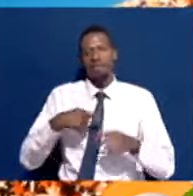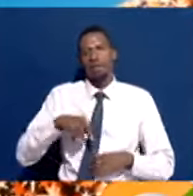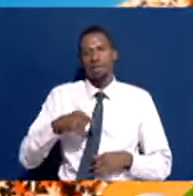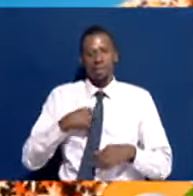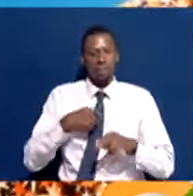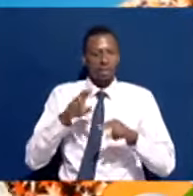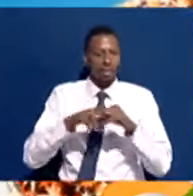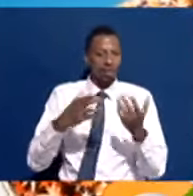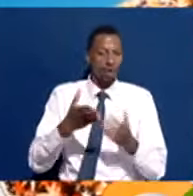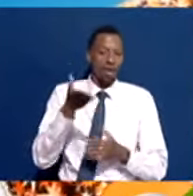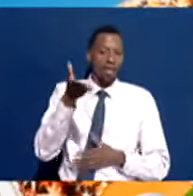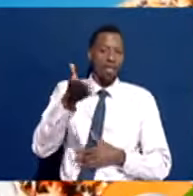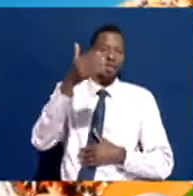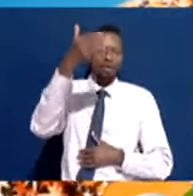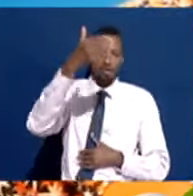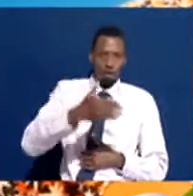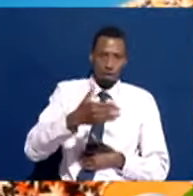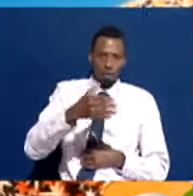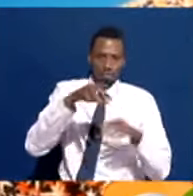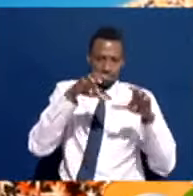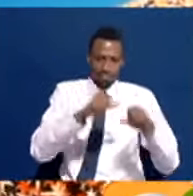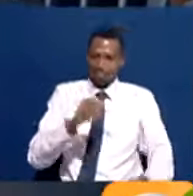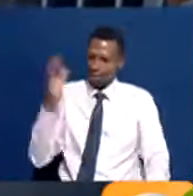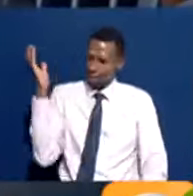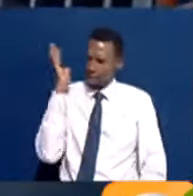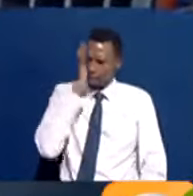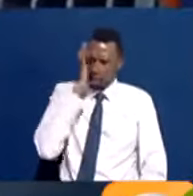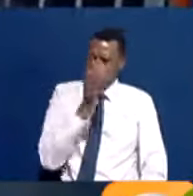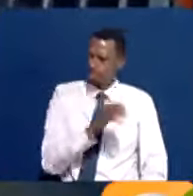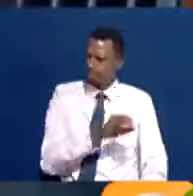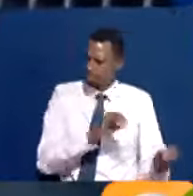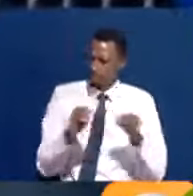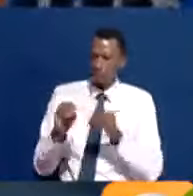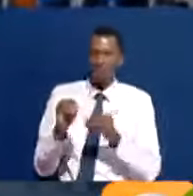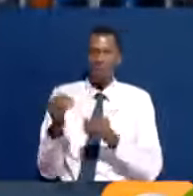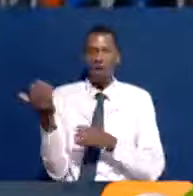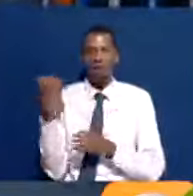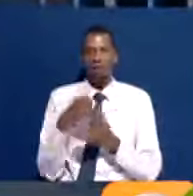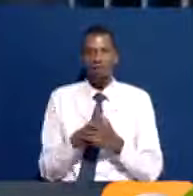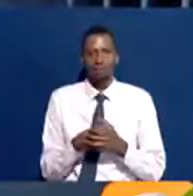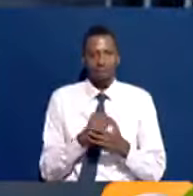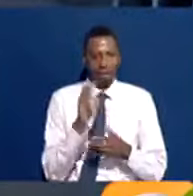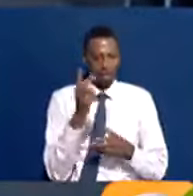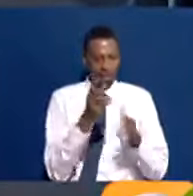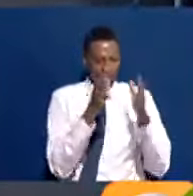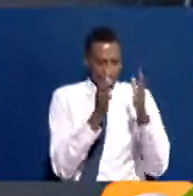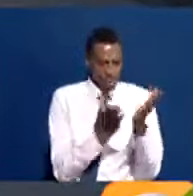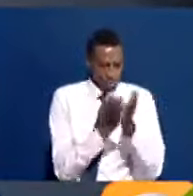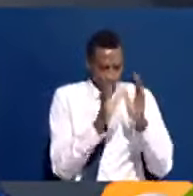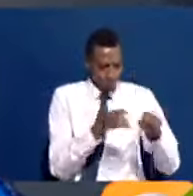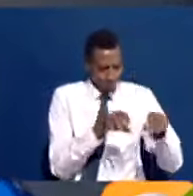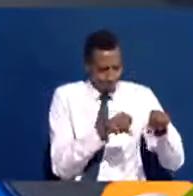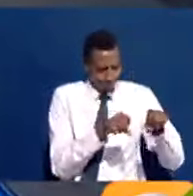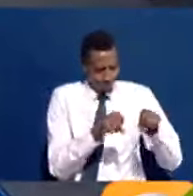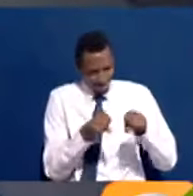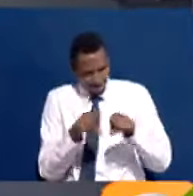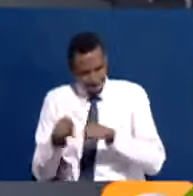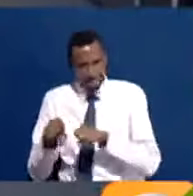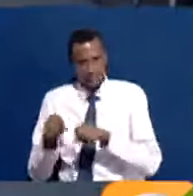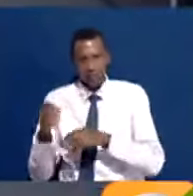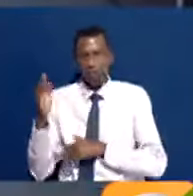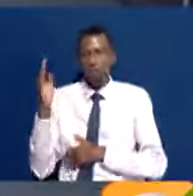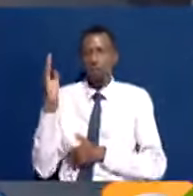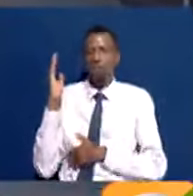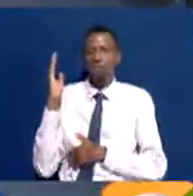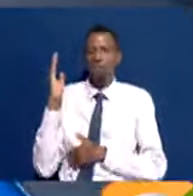mbele, wakanichukua, wakanipiga kofi, wakanipeleka huko nyuma. The robbers then dragged the second attendant and the security guard before